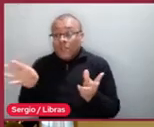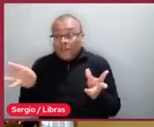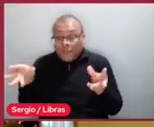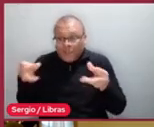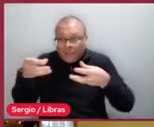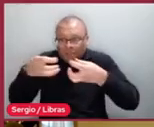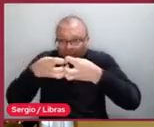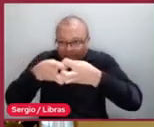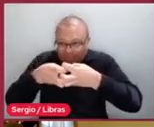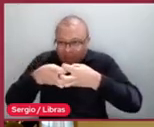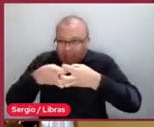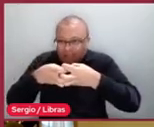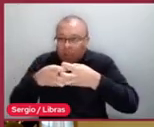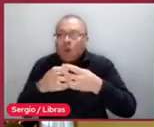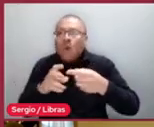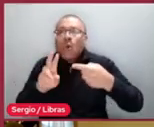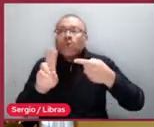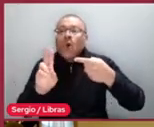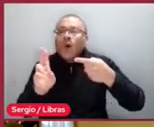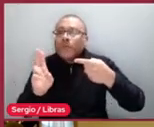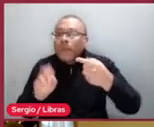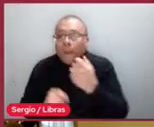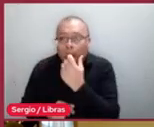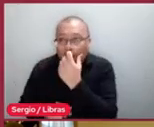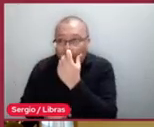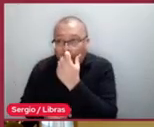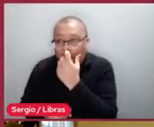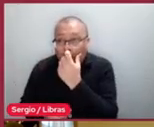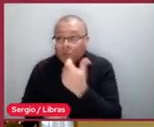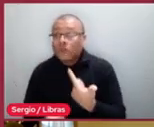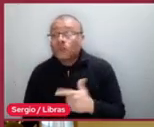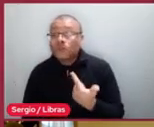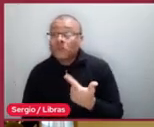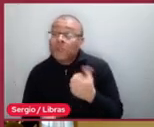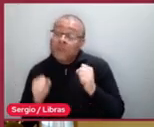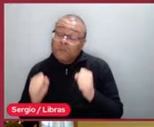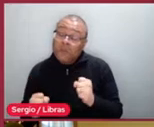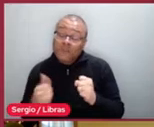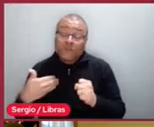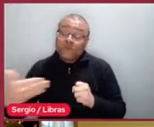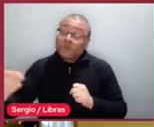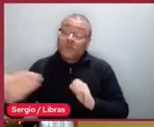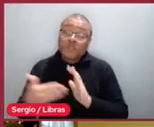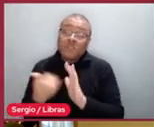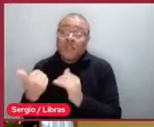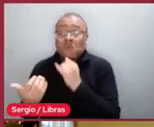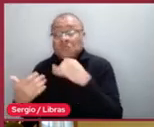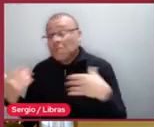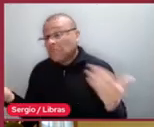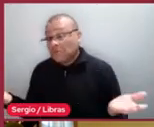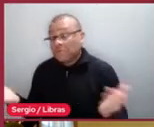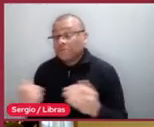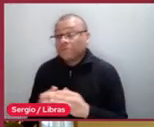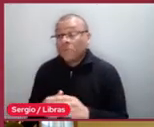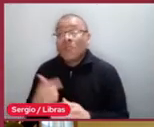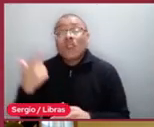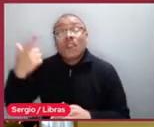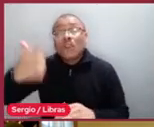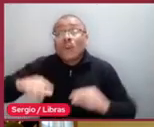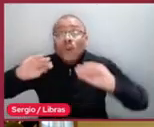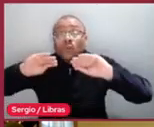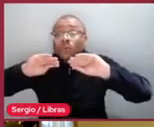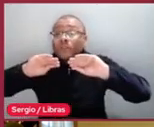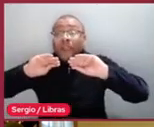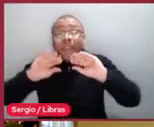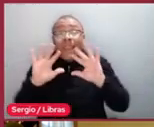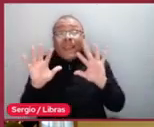another schema that name is not present and can't be present in this case. So it's, again, not clear how we